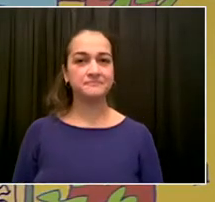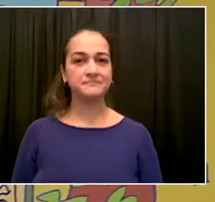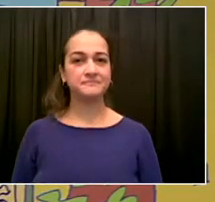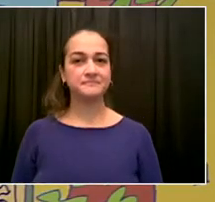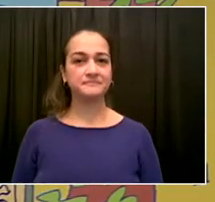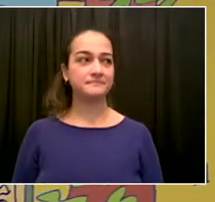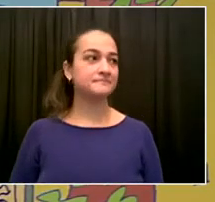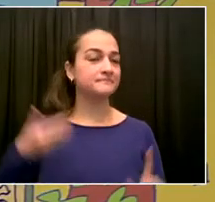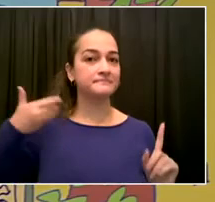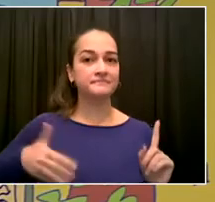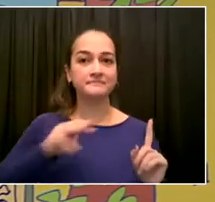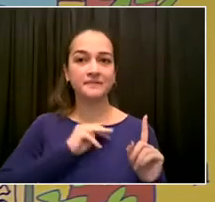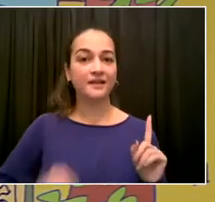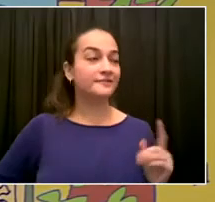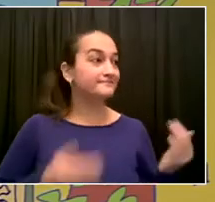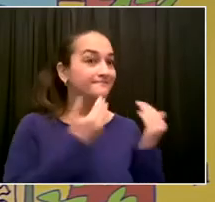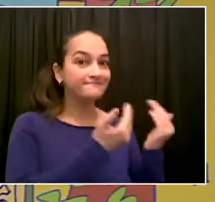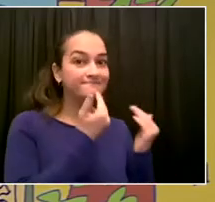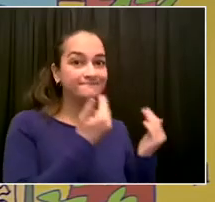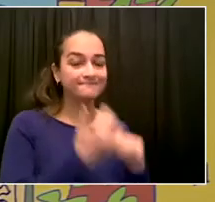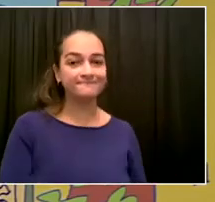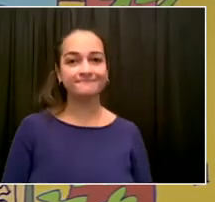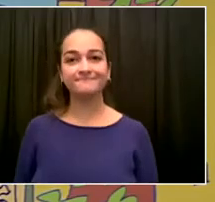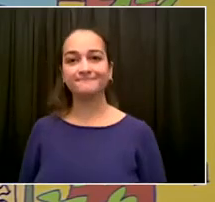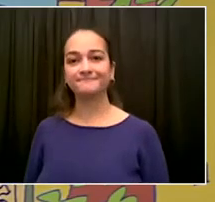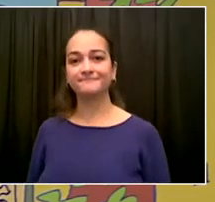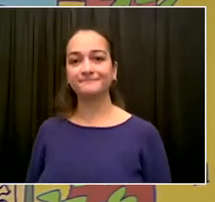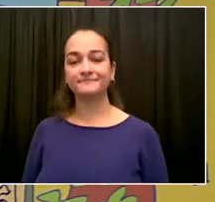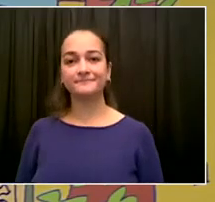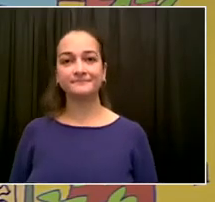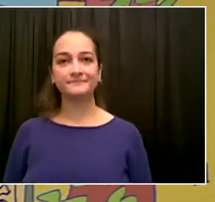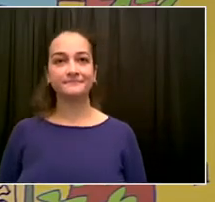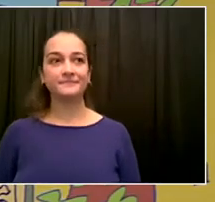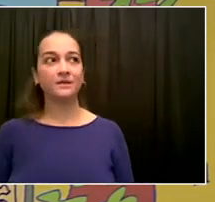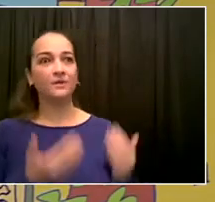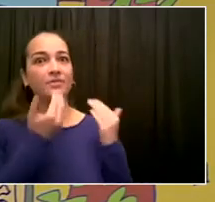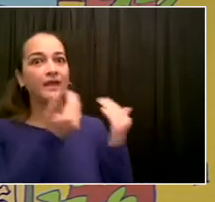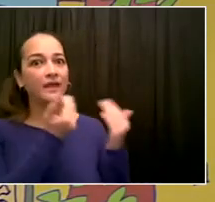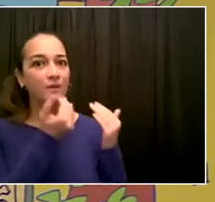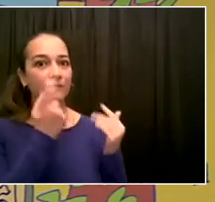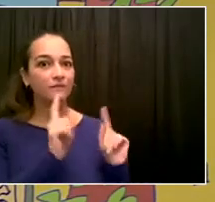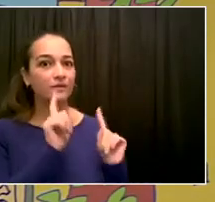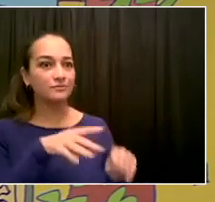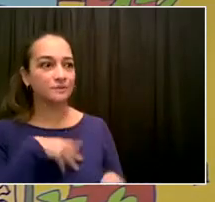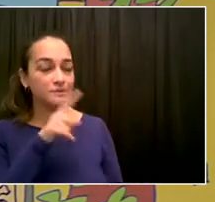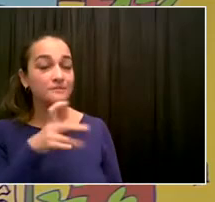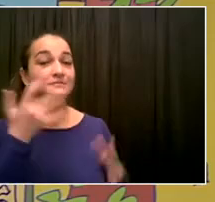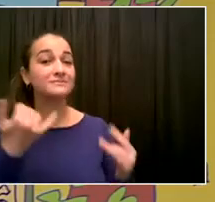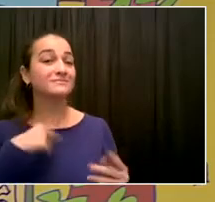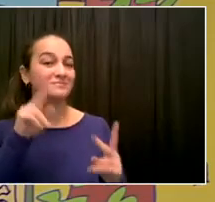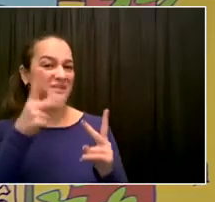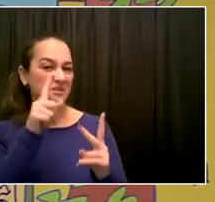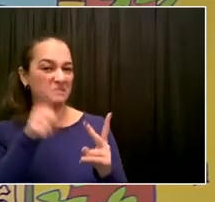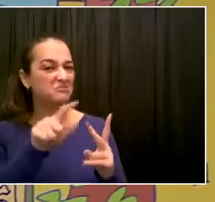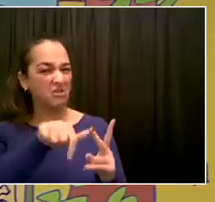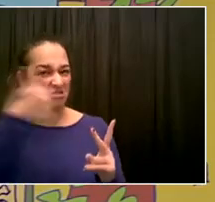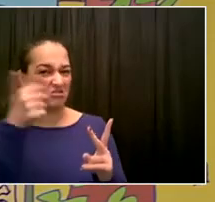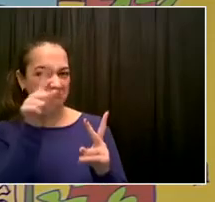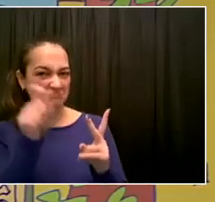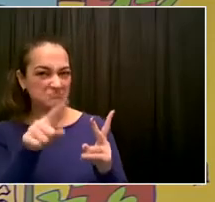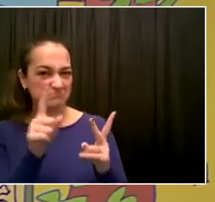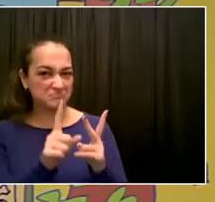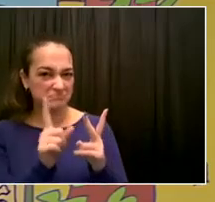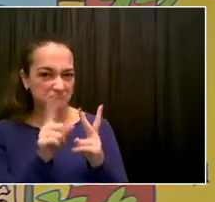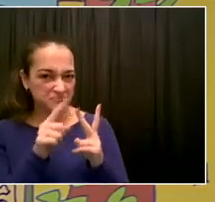Appreciate all those answers. Wanted to switch topics here and discuss the safe streets, open streets. I know you're going to be speaking at